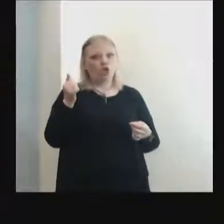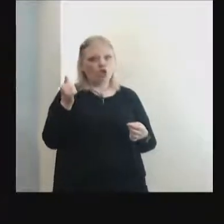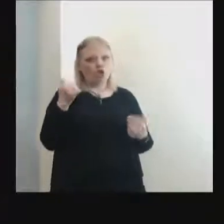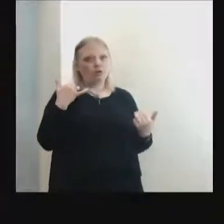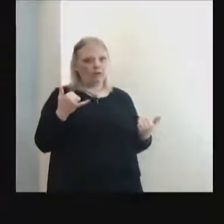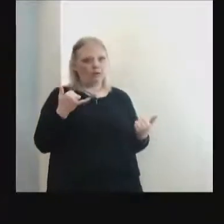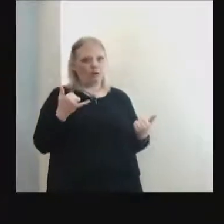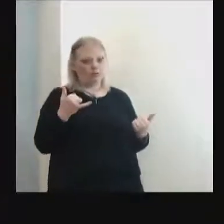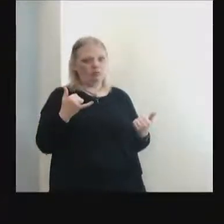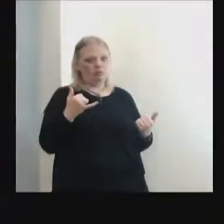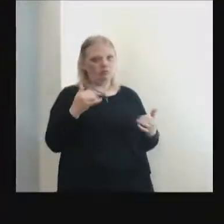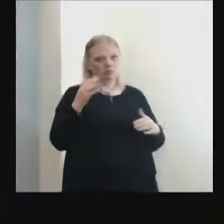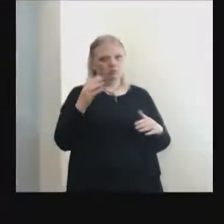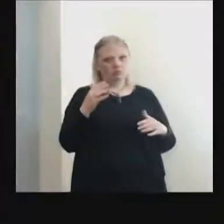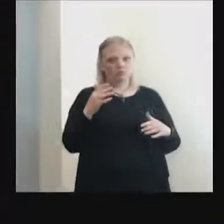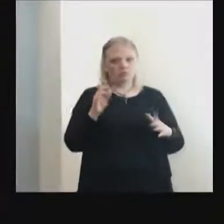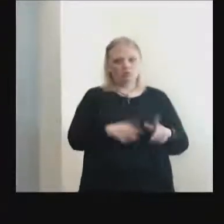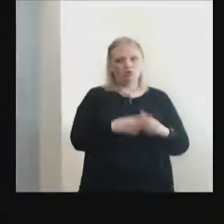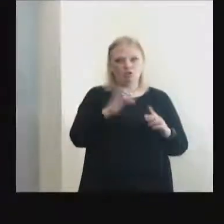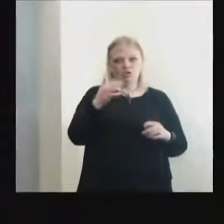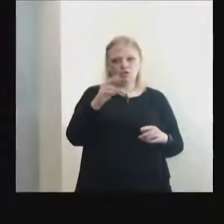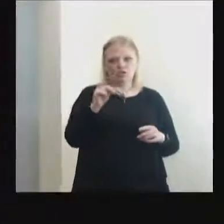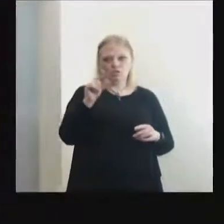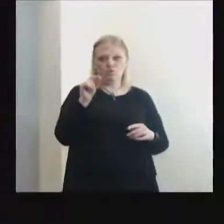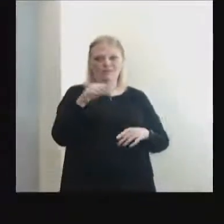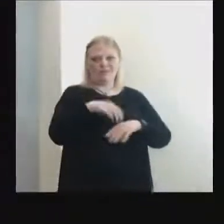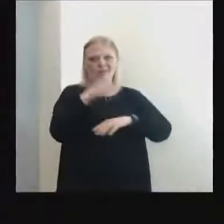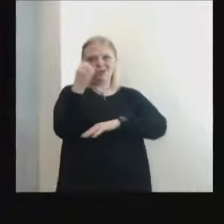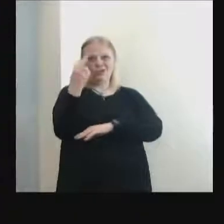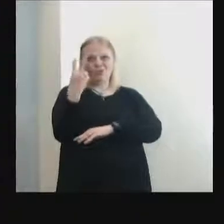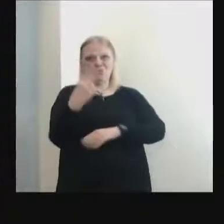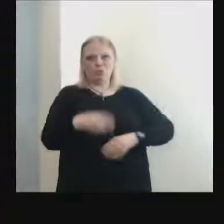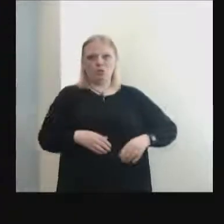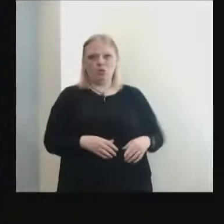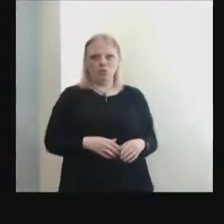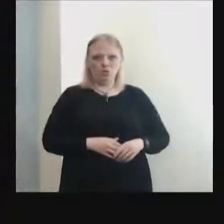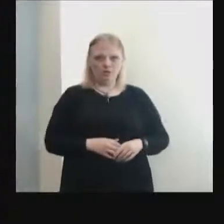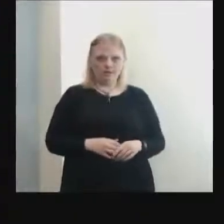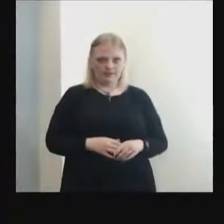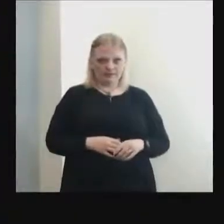was effective January 20th at noon.